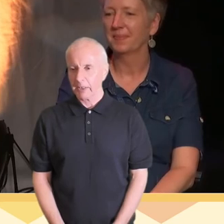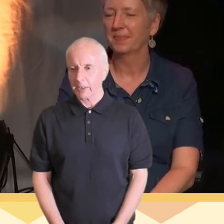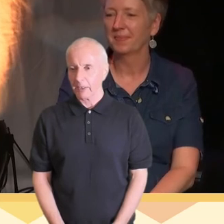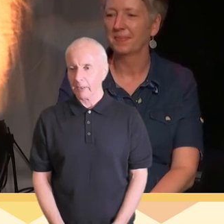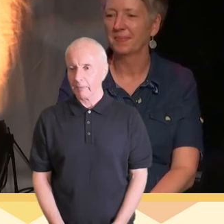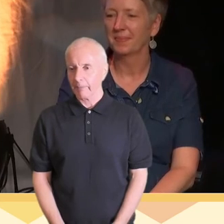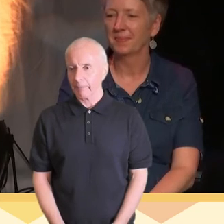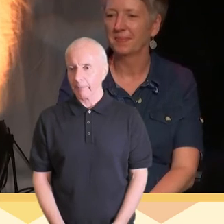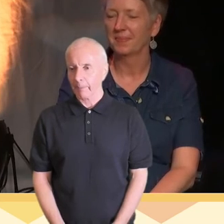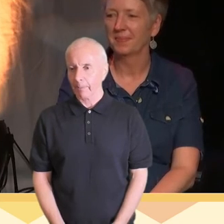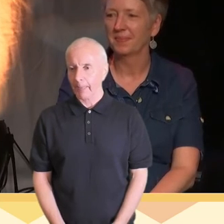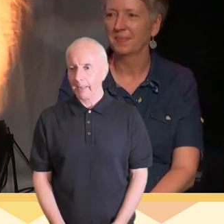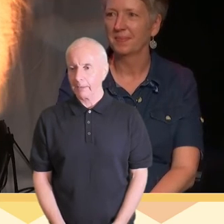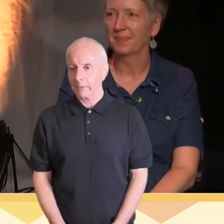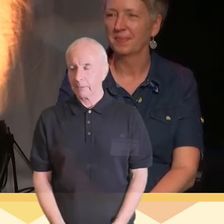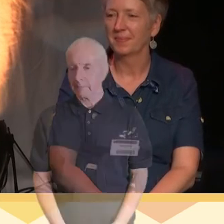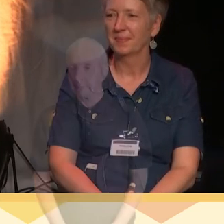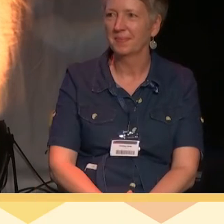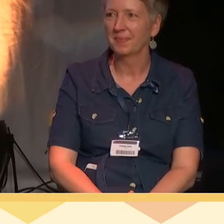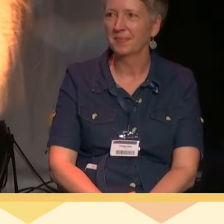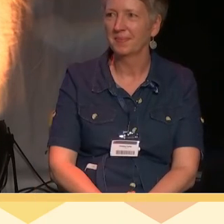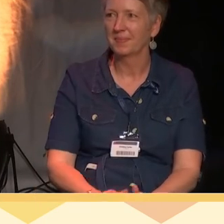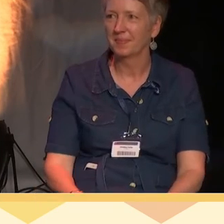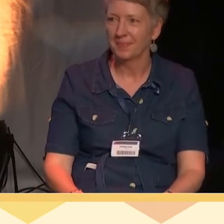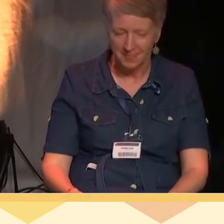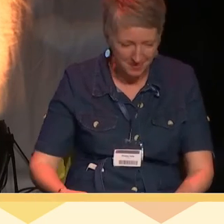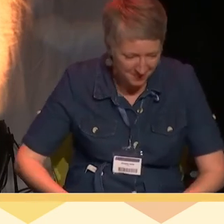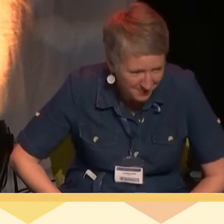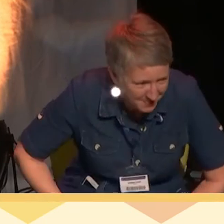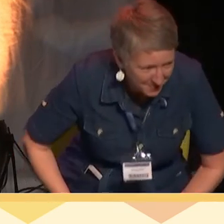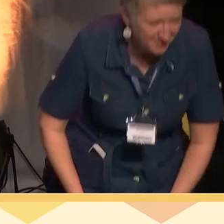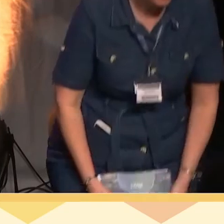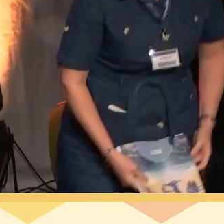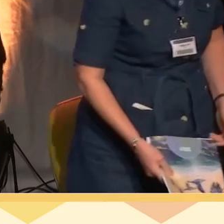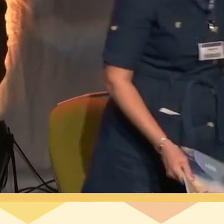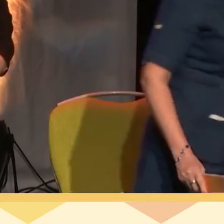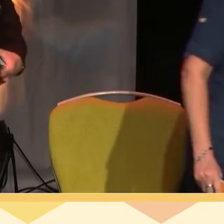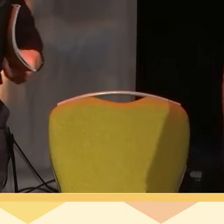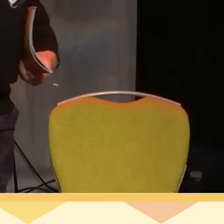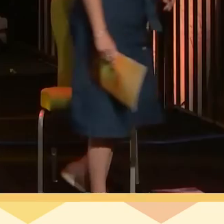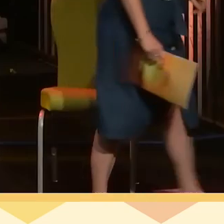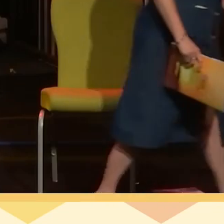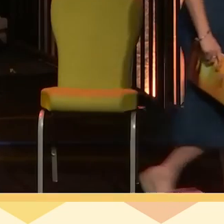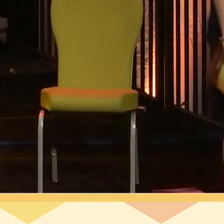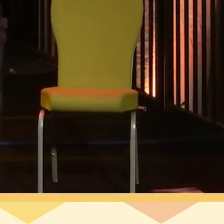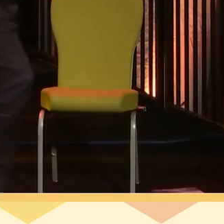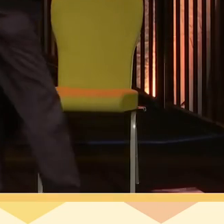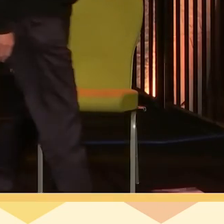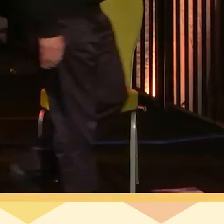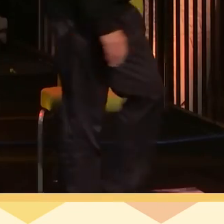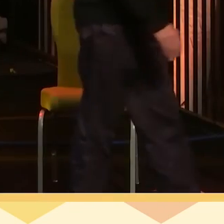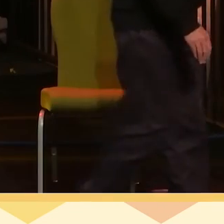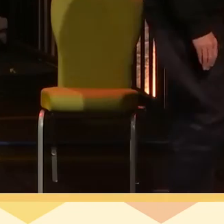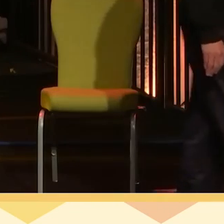We're now coming to the time when we're going to honour our president, so we're going to have a bit of a change round. So thank you very much. And I'm going to